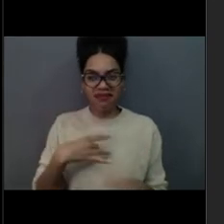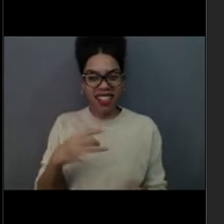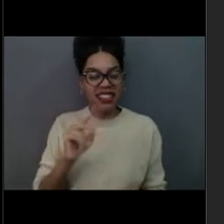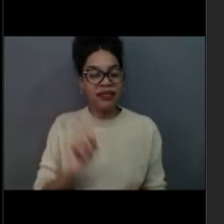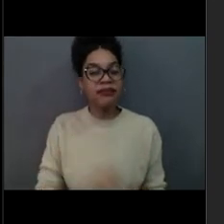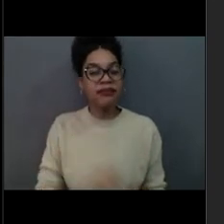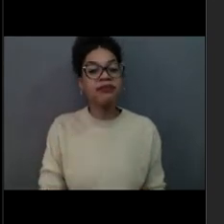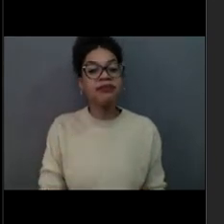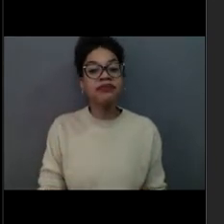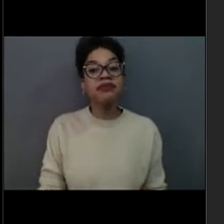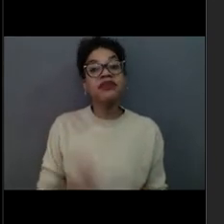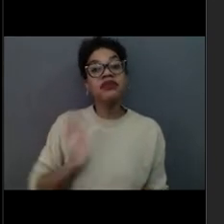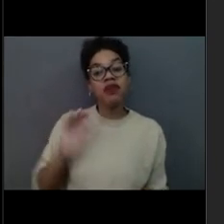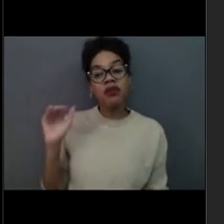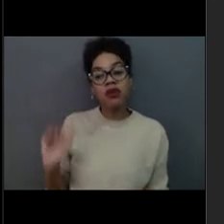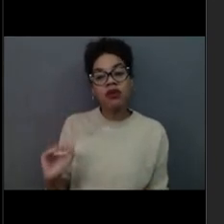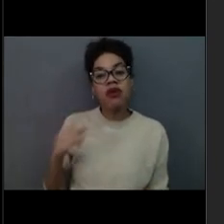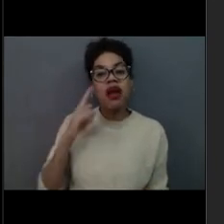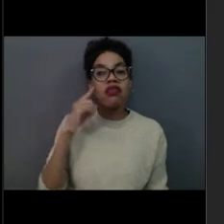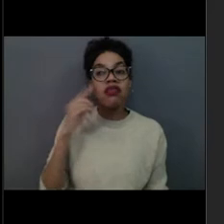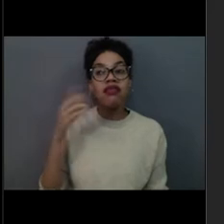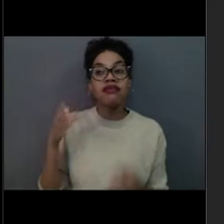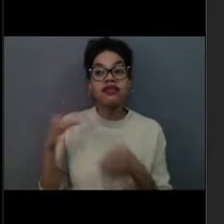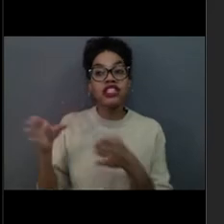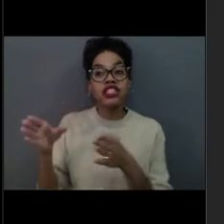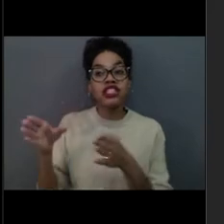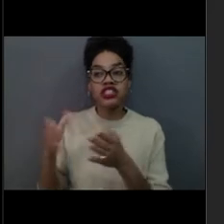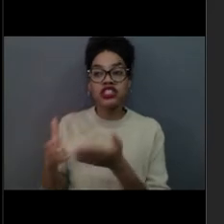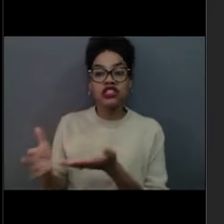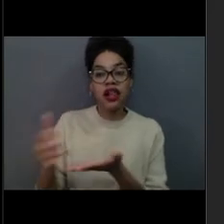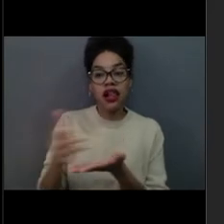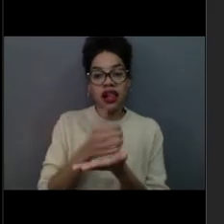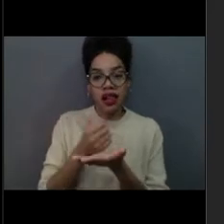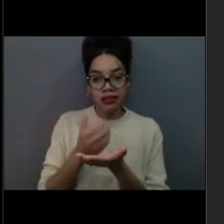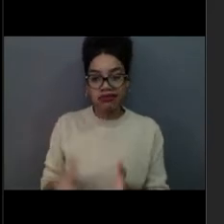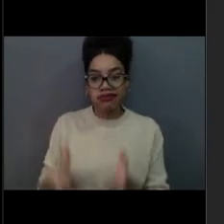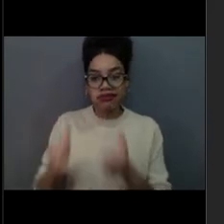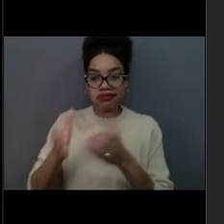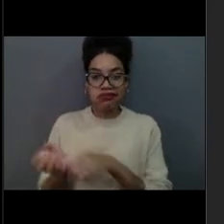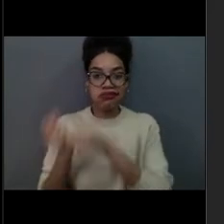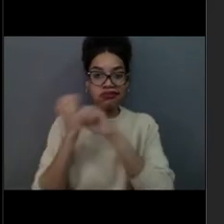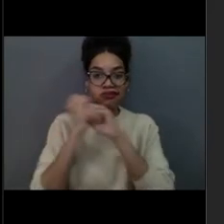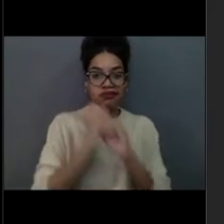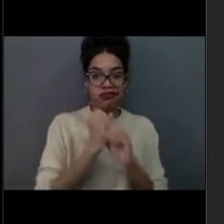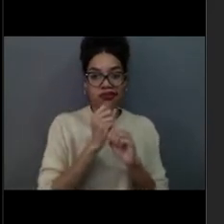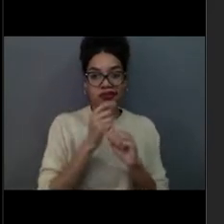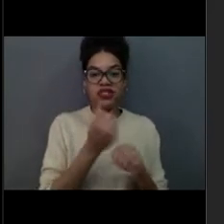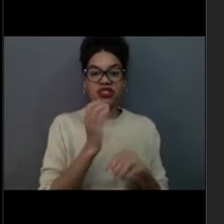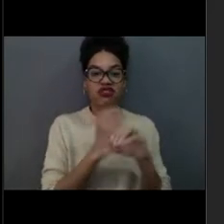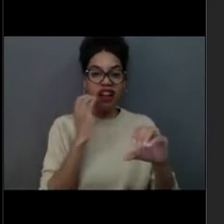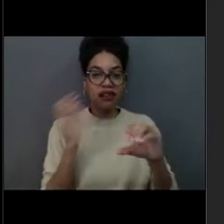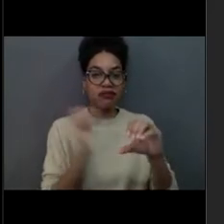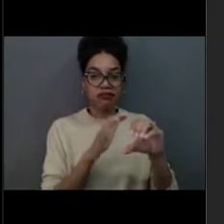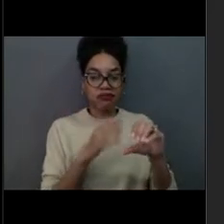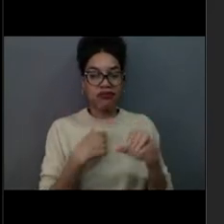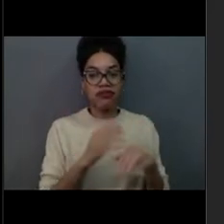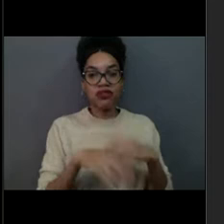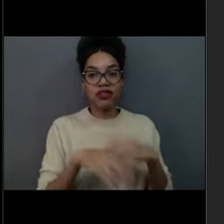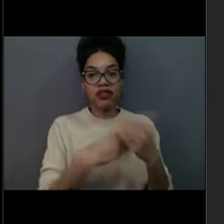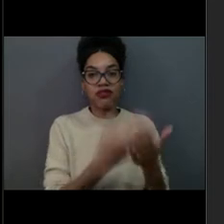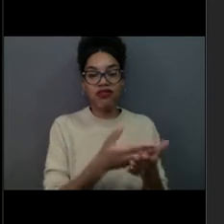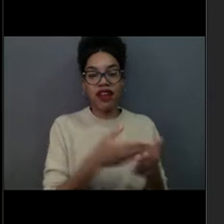bay near my house, and then, you know, taken by truck to my local grocery store. And that's not typically the case for most grocery